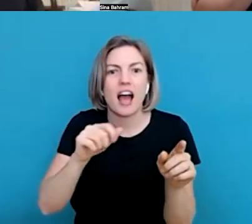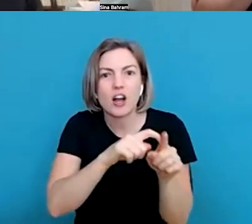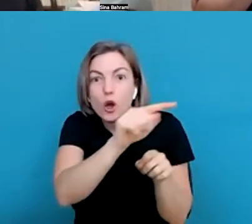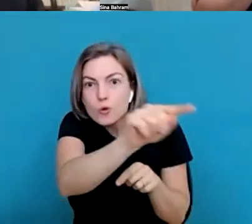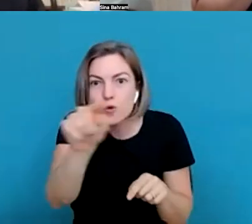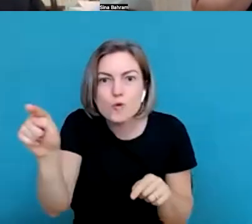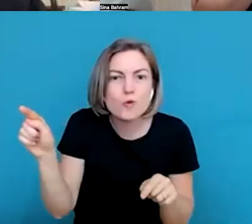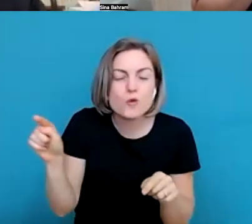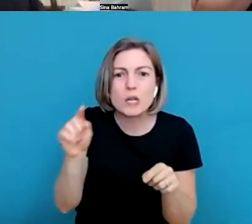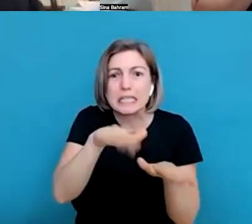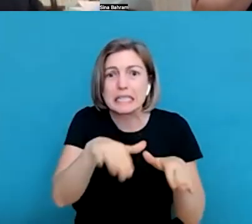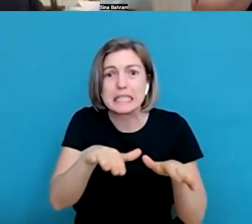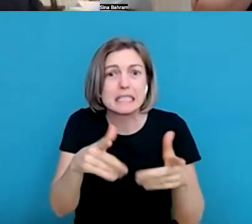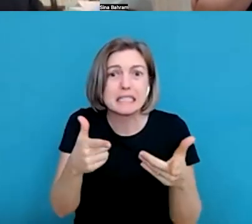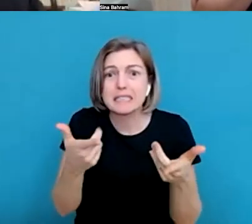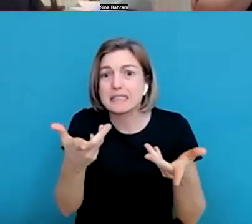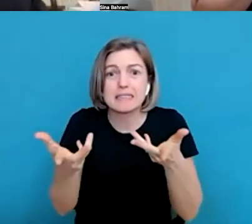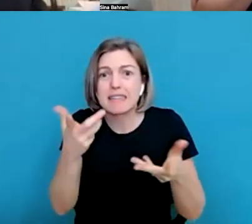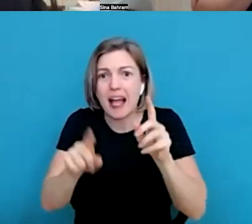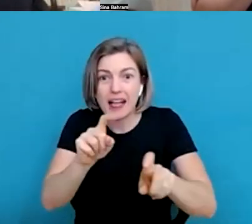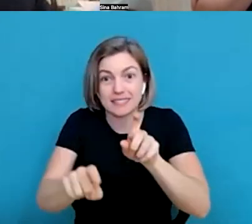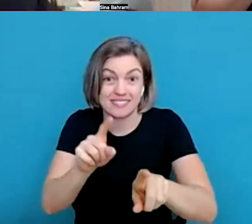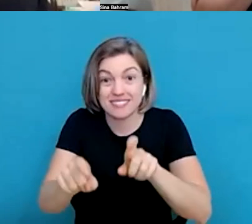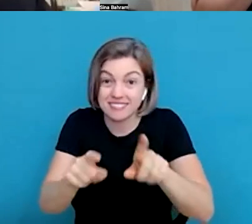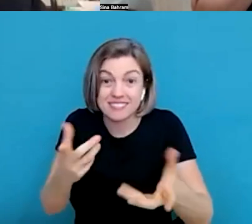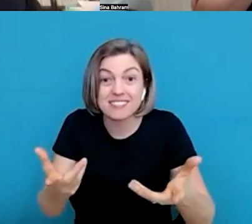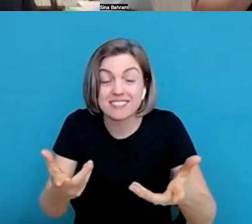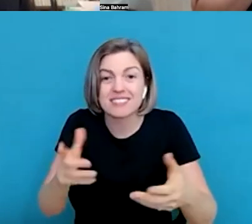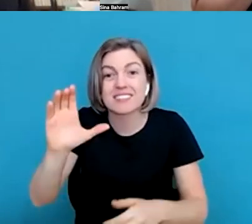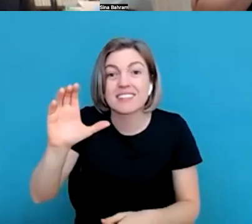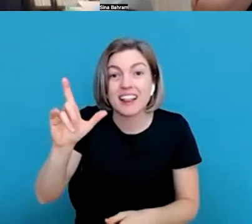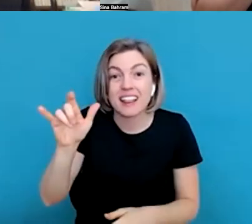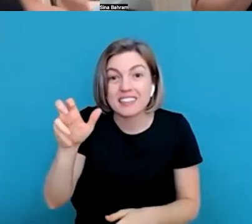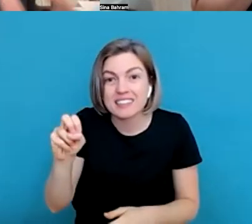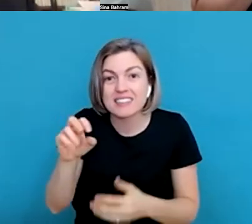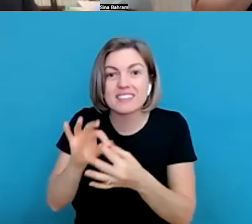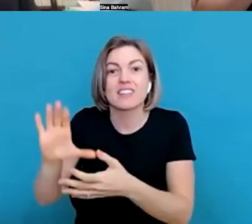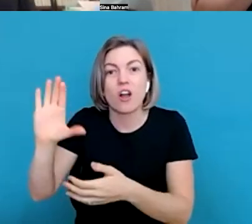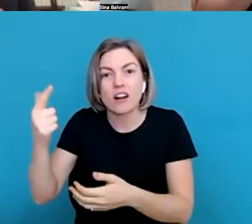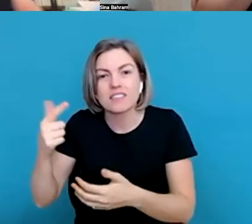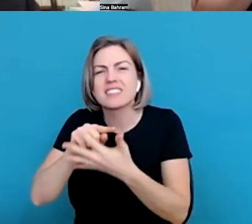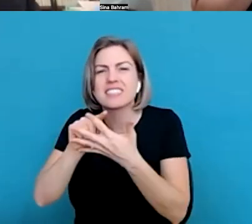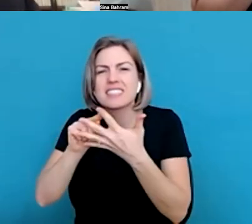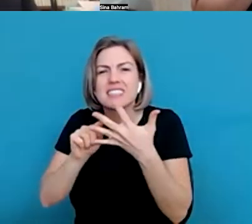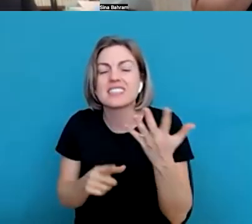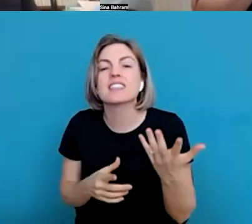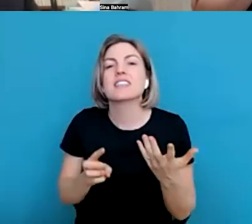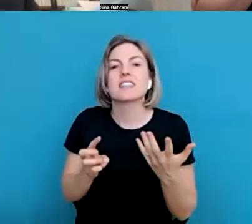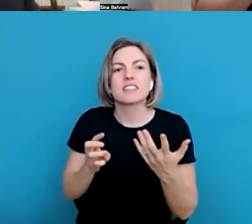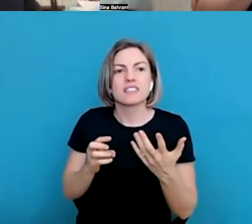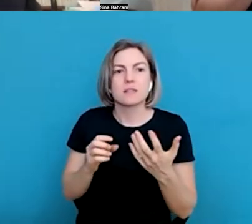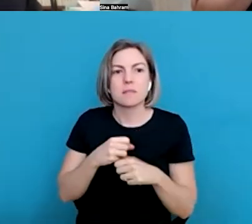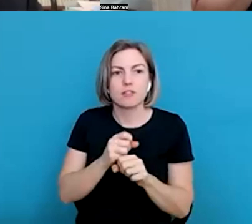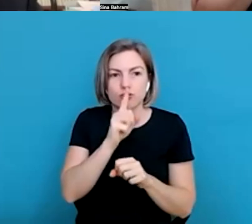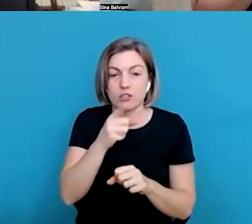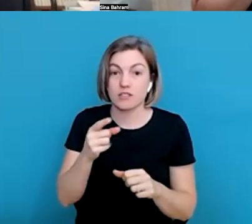up and ask Clayton around cognitive, et cetera, to make sure that if